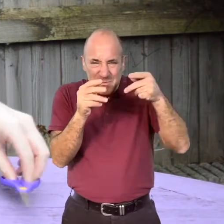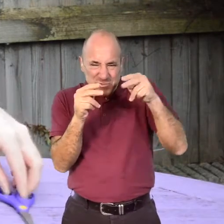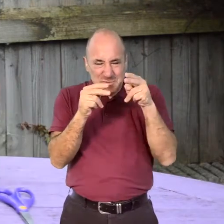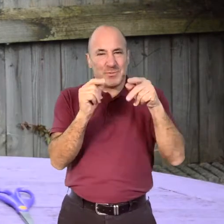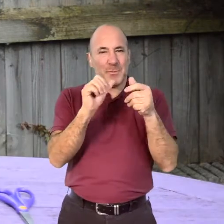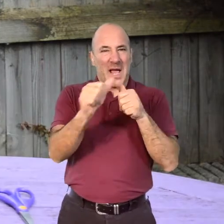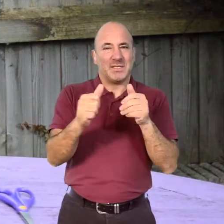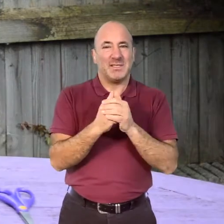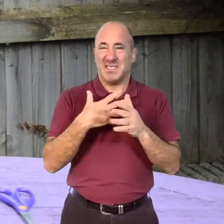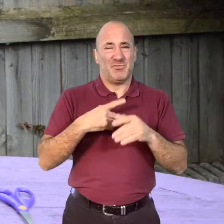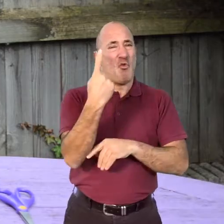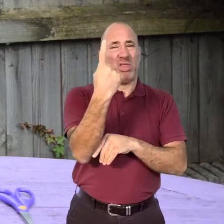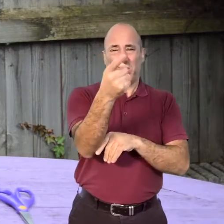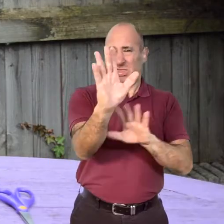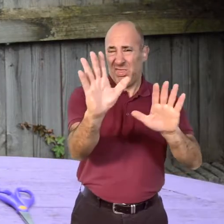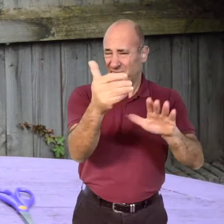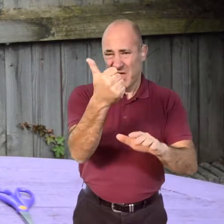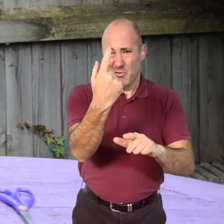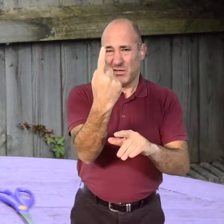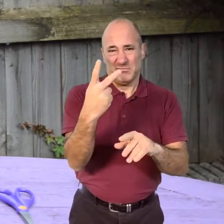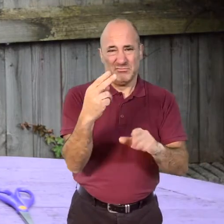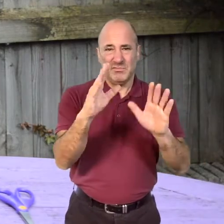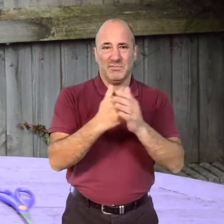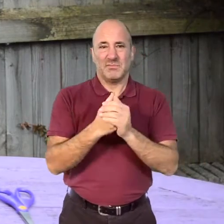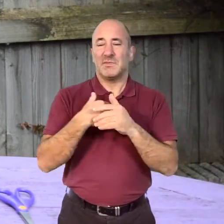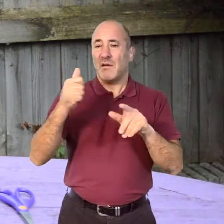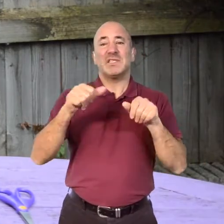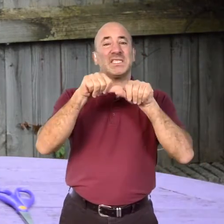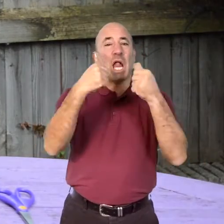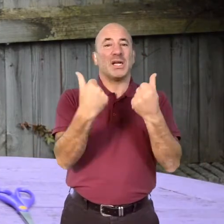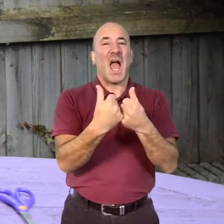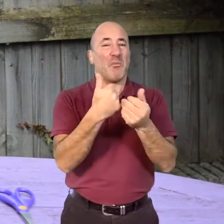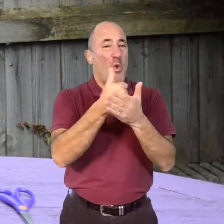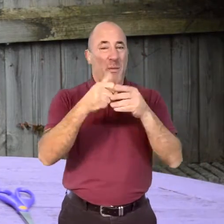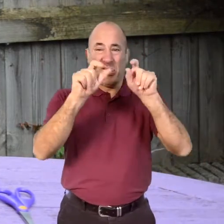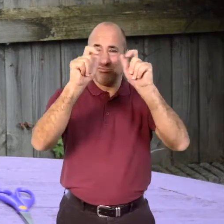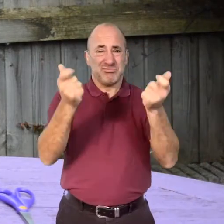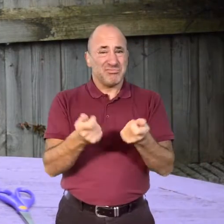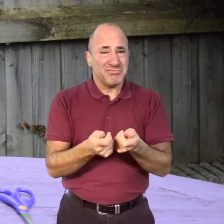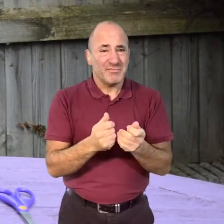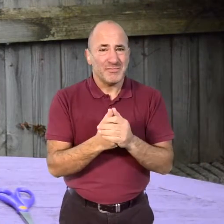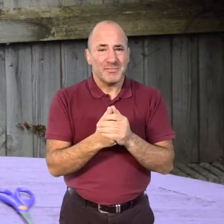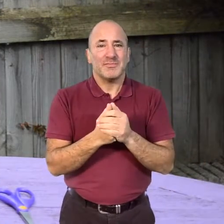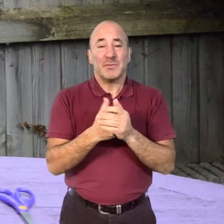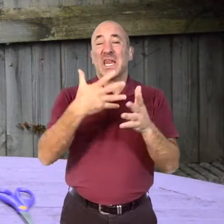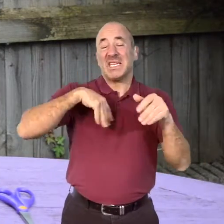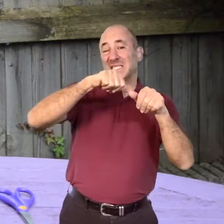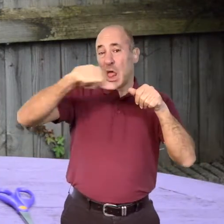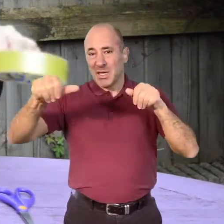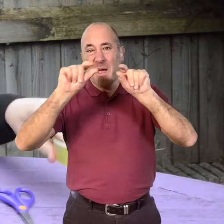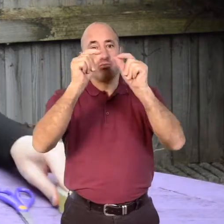details. You just need one pair, that's fine. I've also got a normal roll of sellotape. You'll need some sellotape as